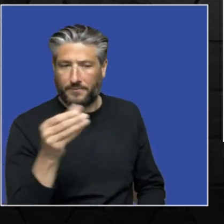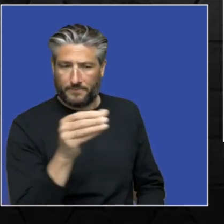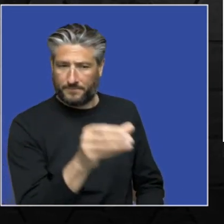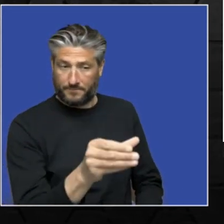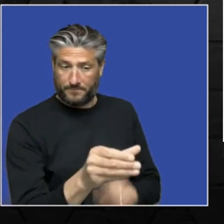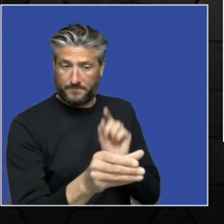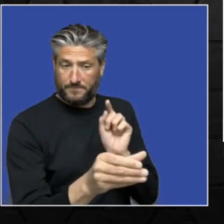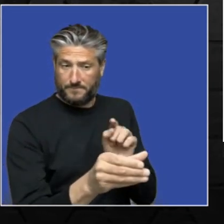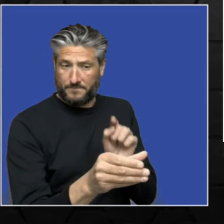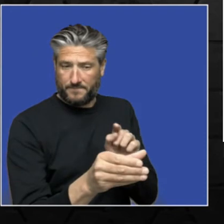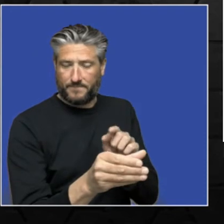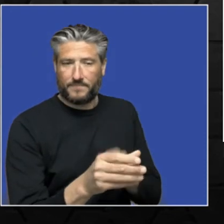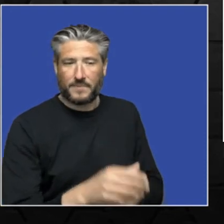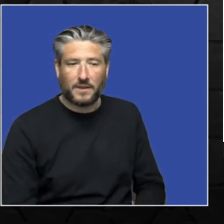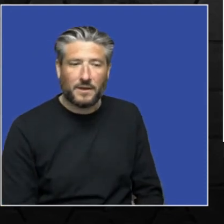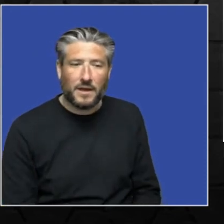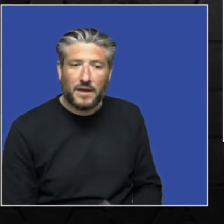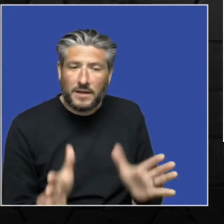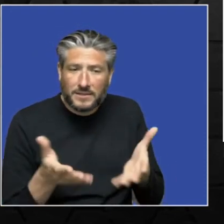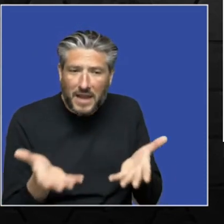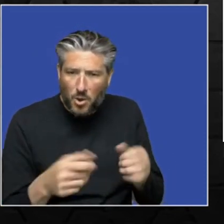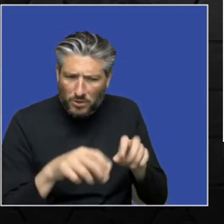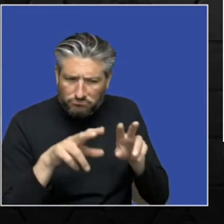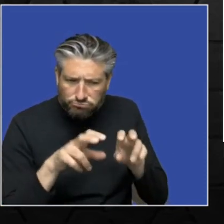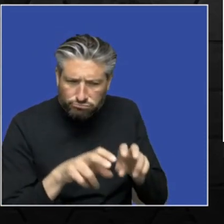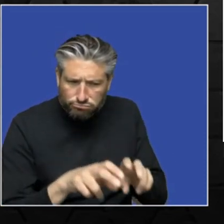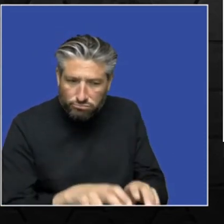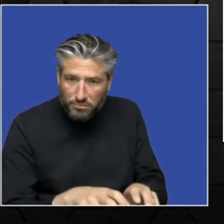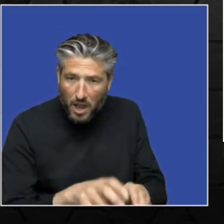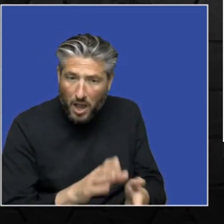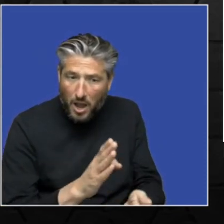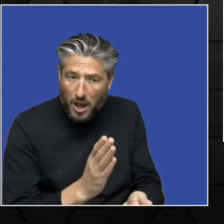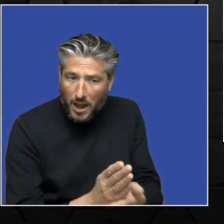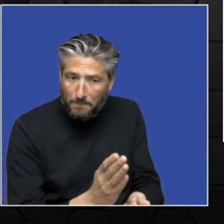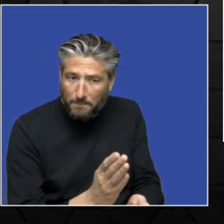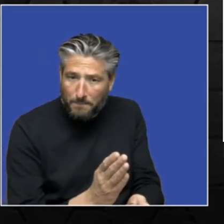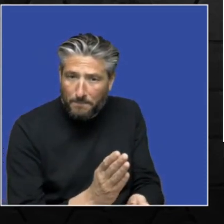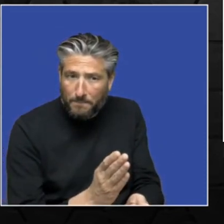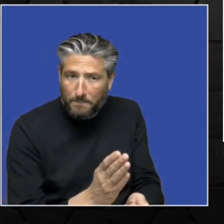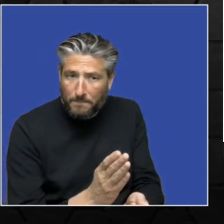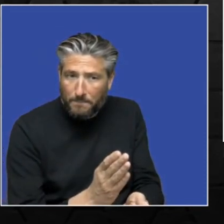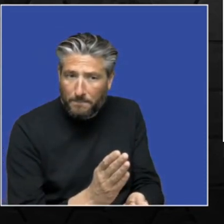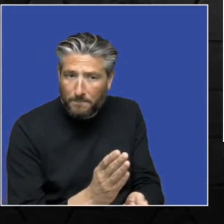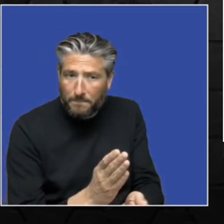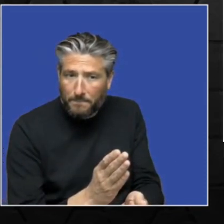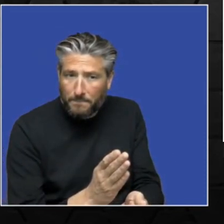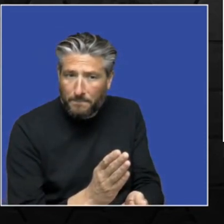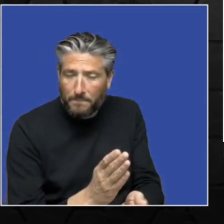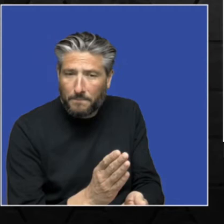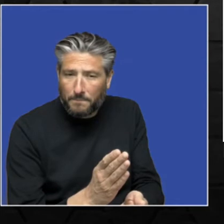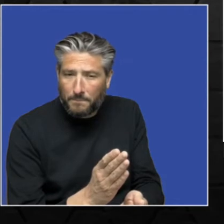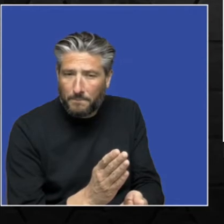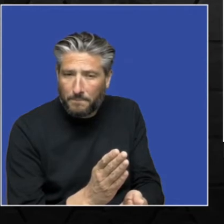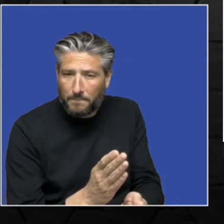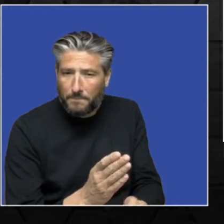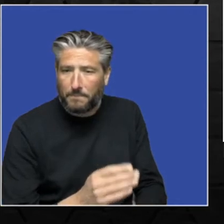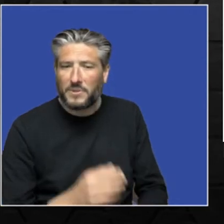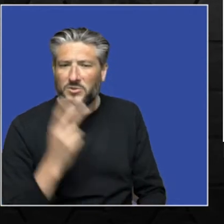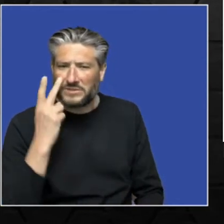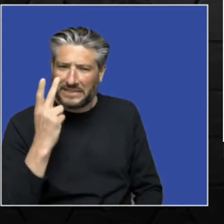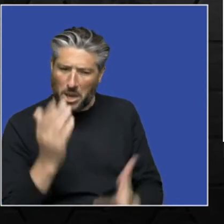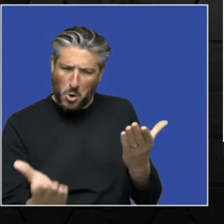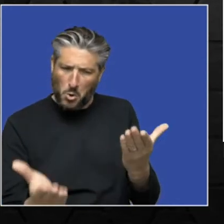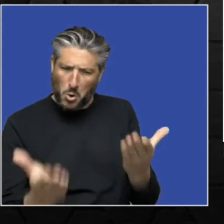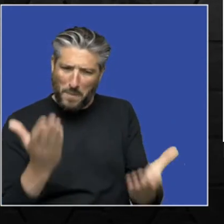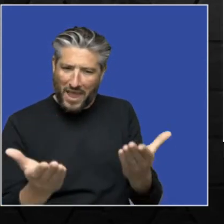toned down image of that. Okay, so try to generate a challenge image of that. Okay, so the goblet, and this is the challenge image of